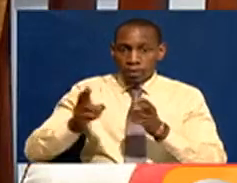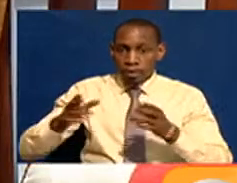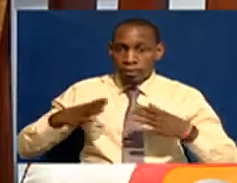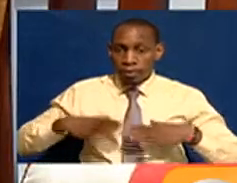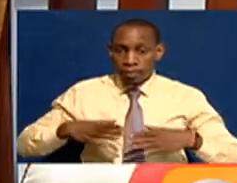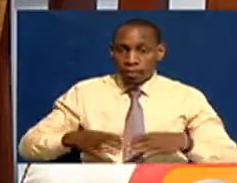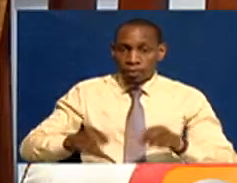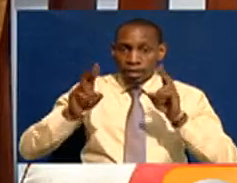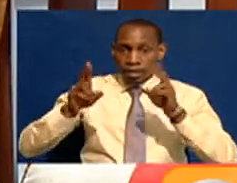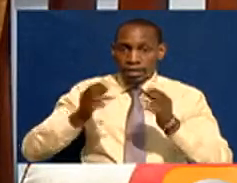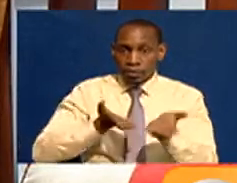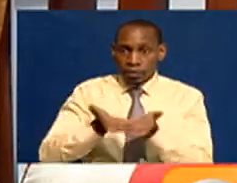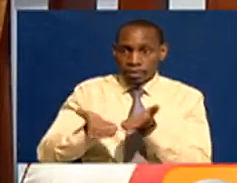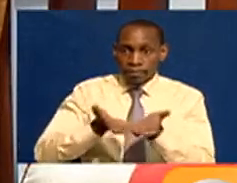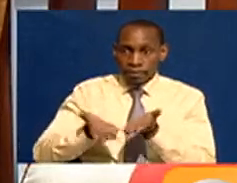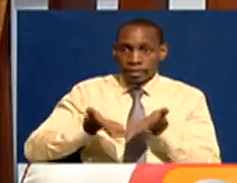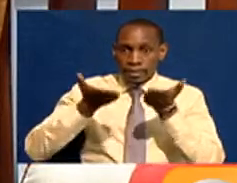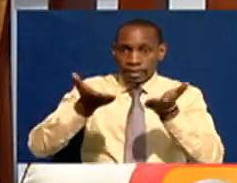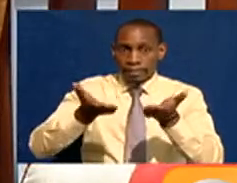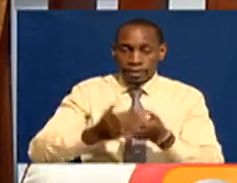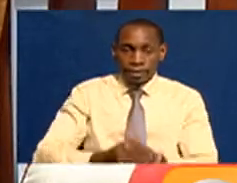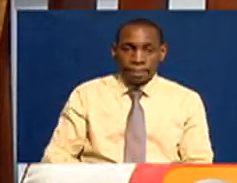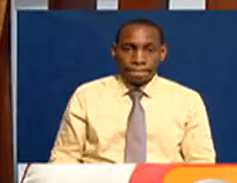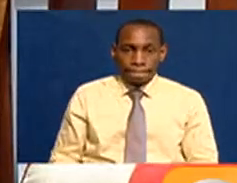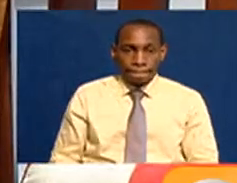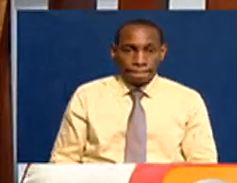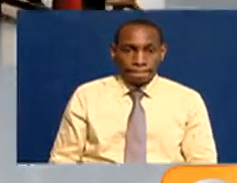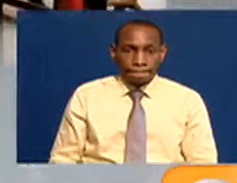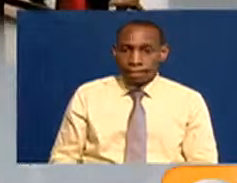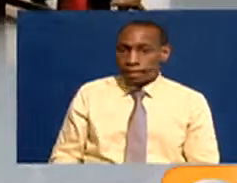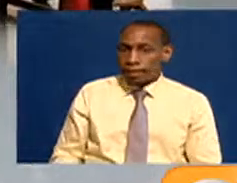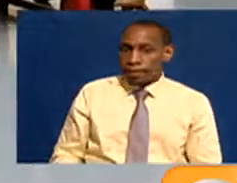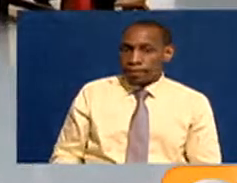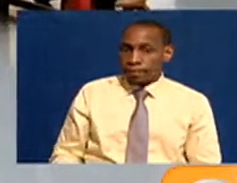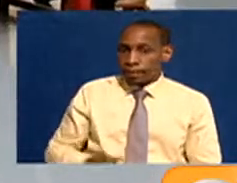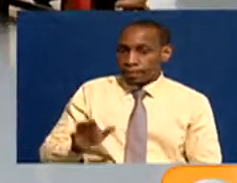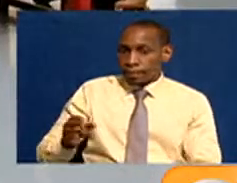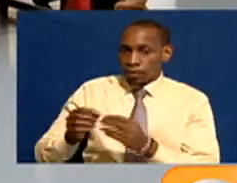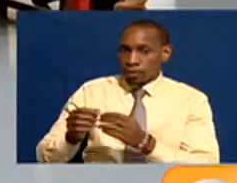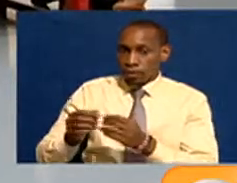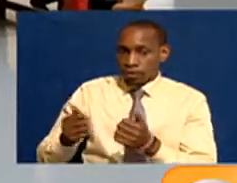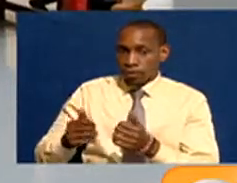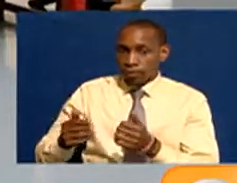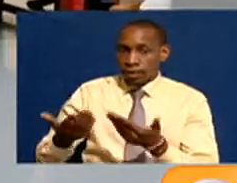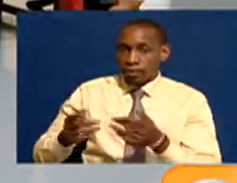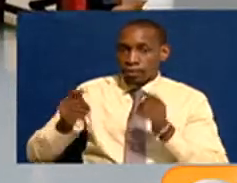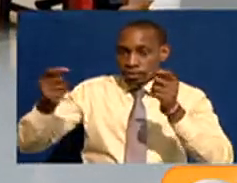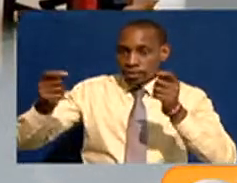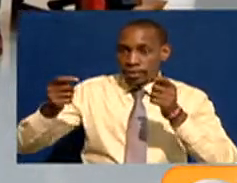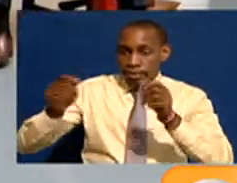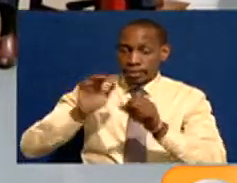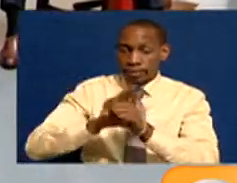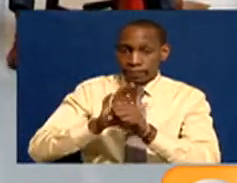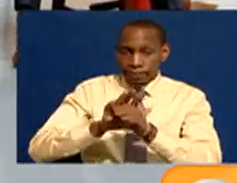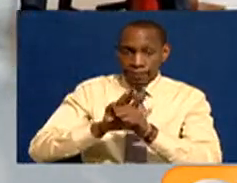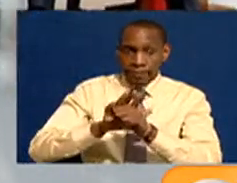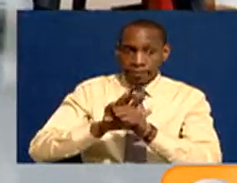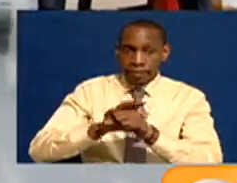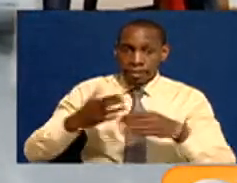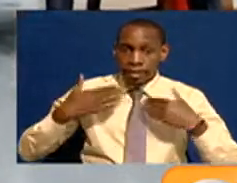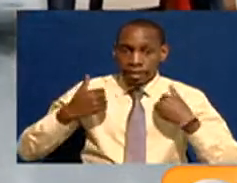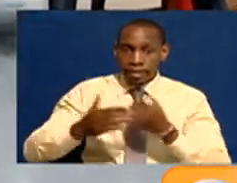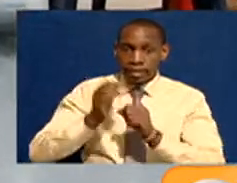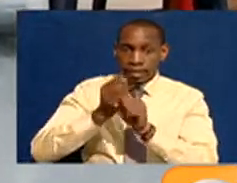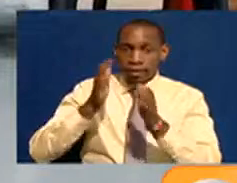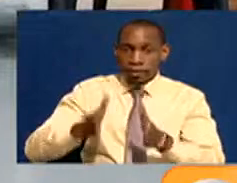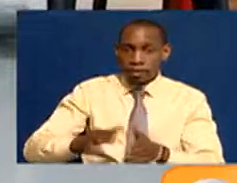of service delivery. Yeah. How do you avoid the strikes? Because there were many strikes by healthcare